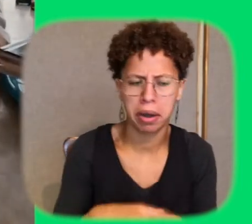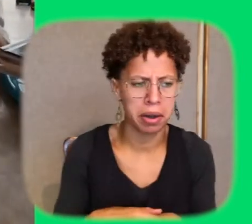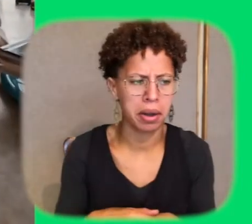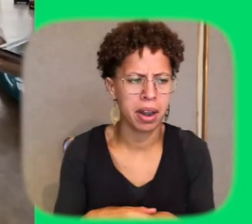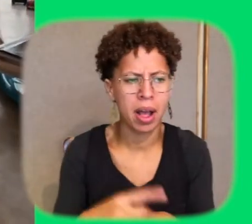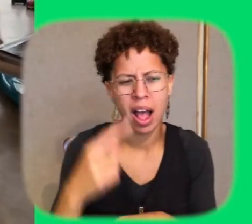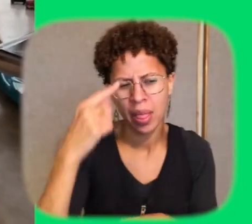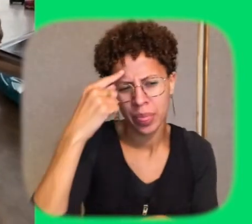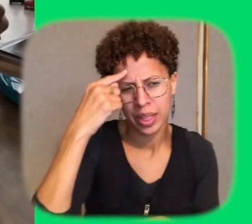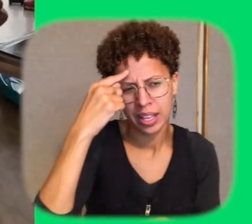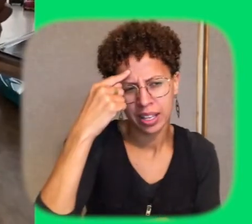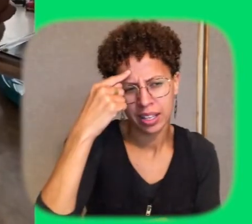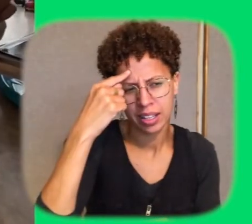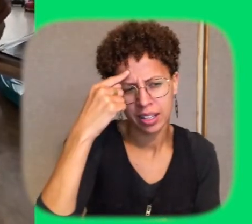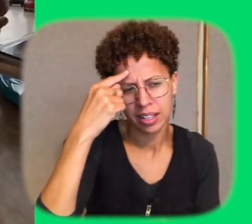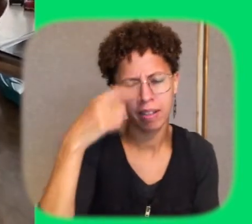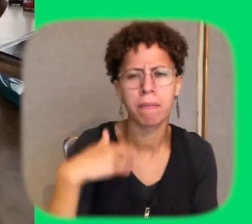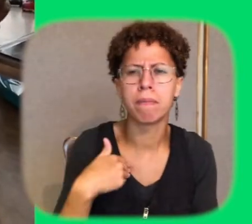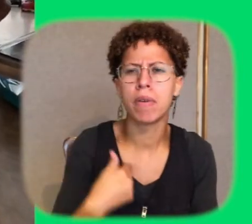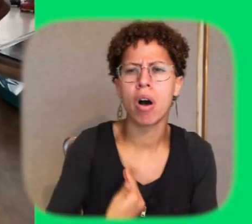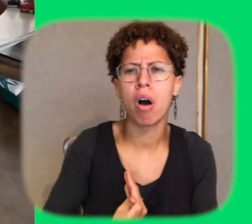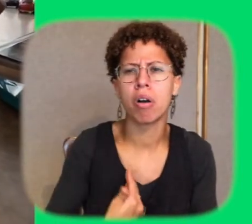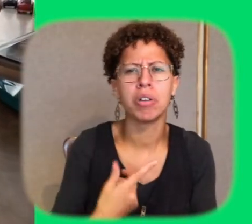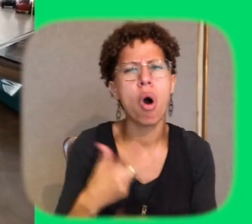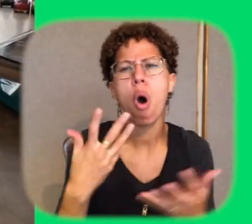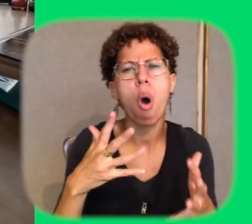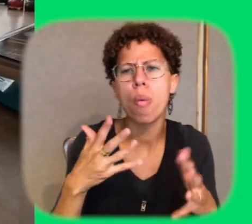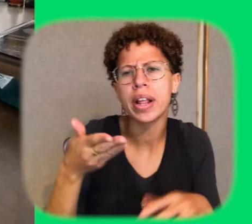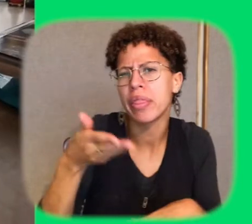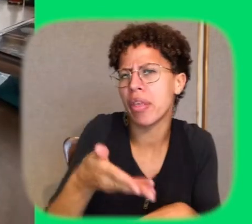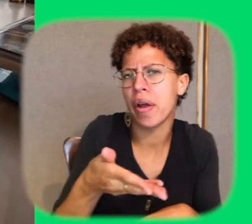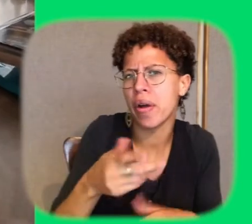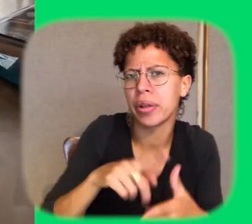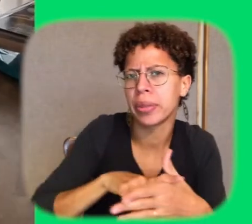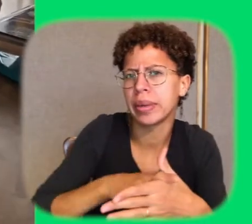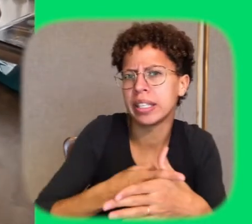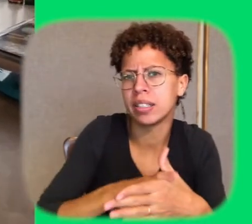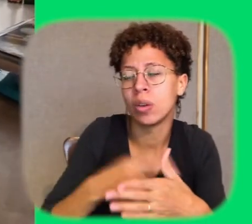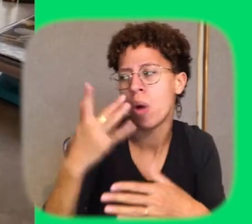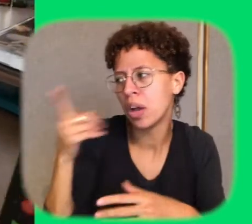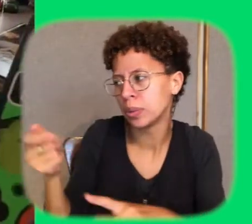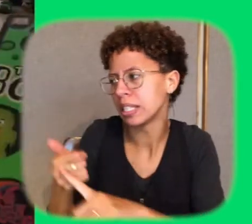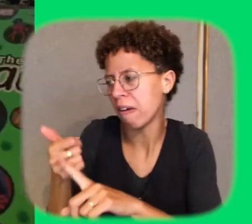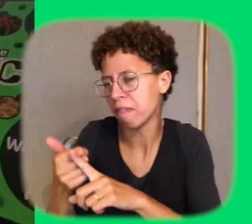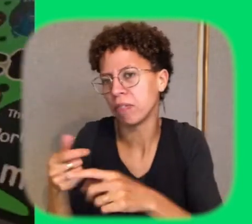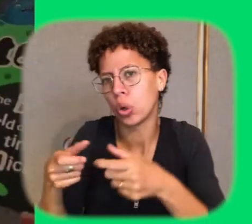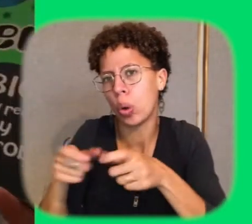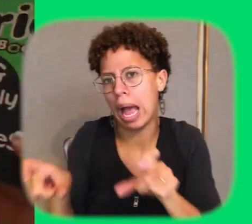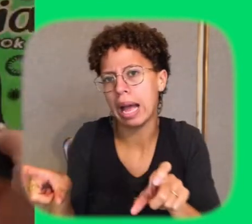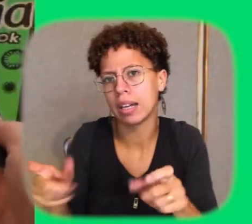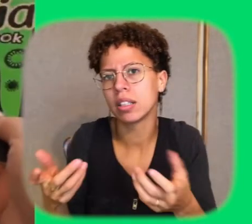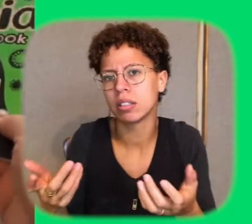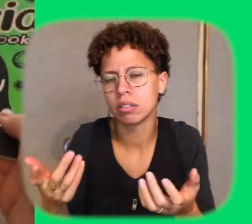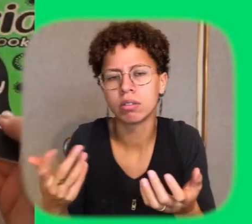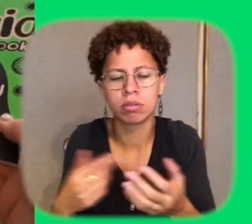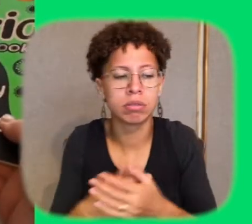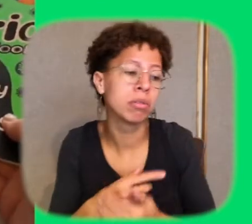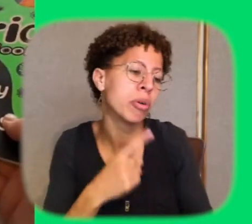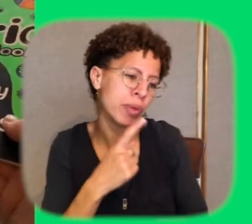the cracks were there at the start because, you know, you cracked them. Yeah, that's right. It was there at the start. Now we have another science